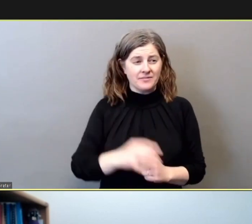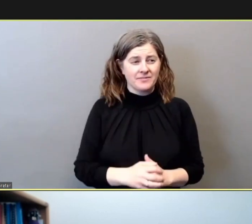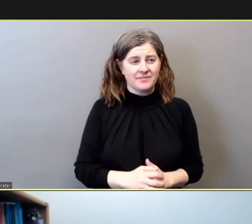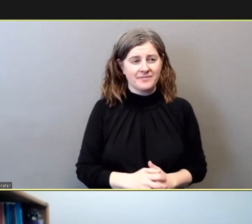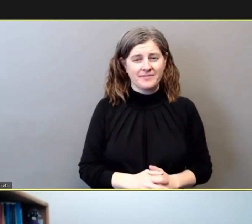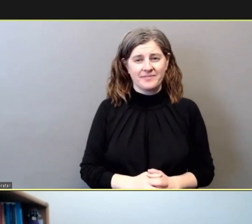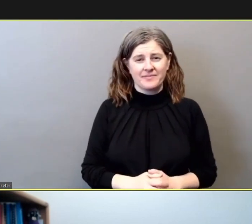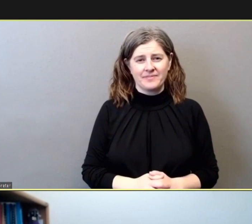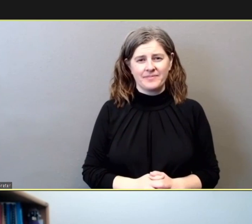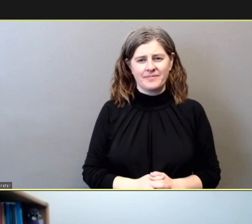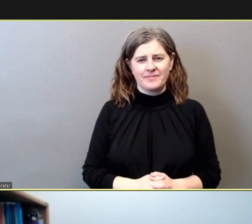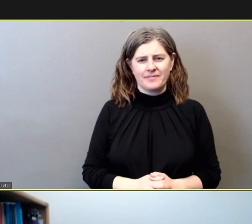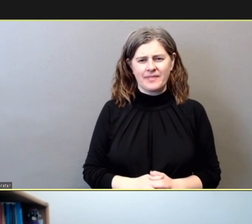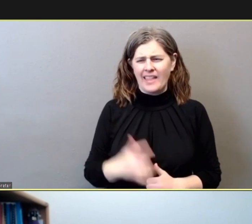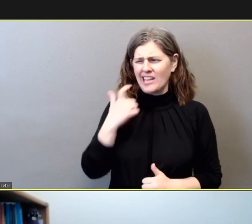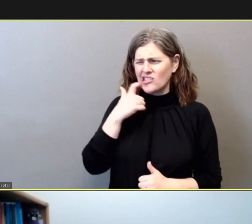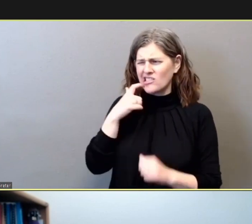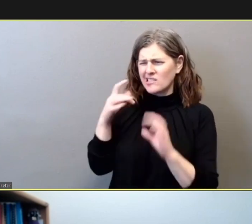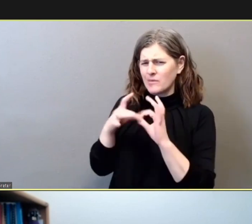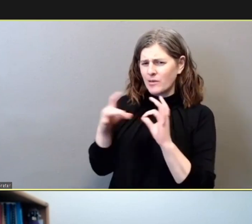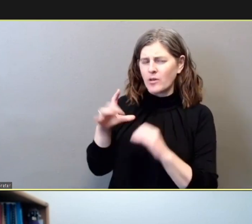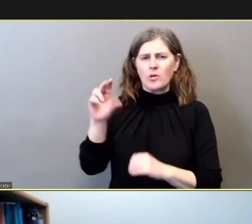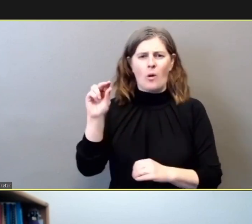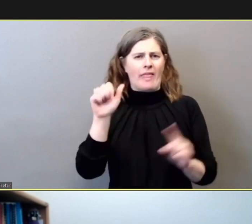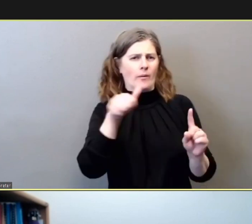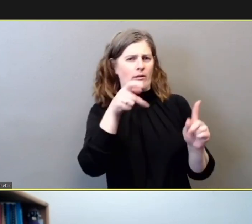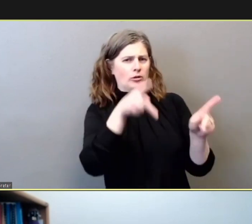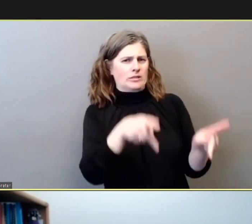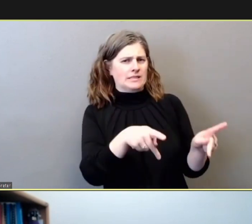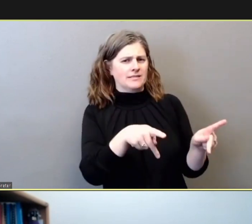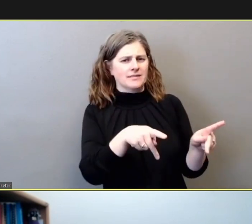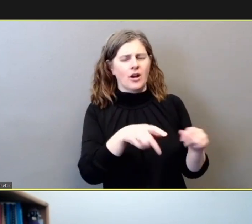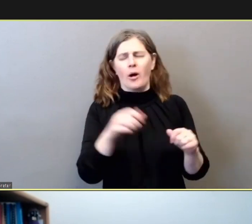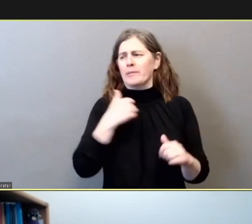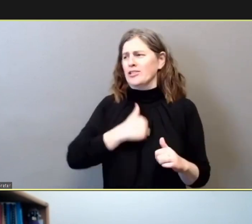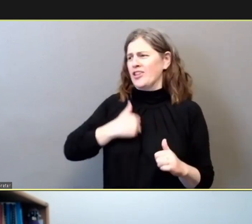I think he just spoke. No, that was somebody else, David. Oh,